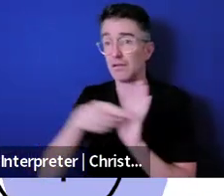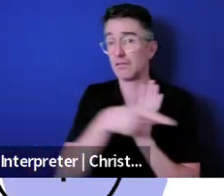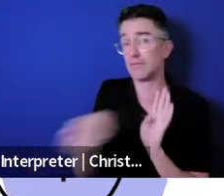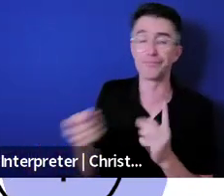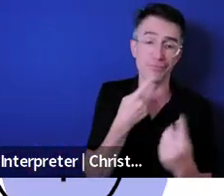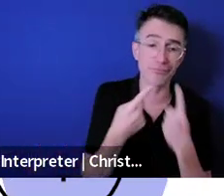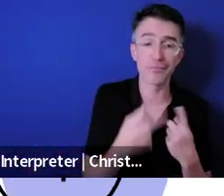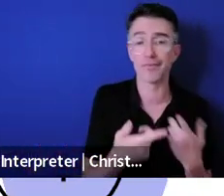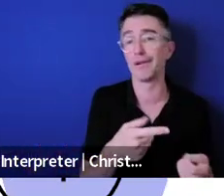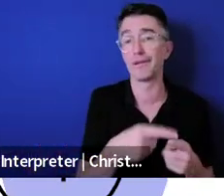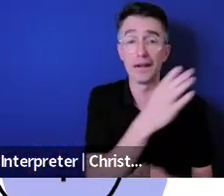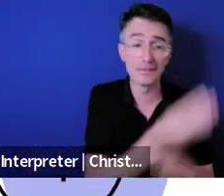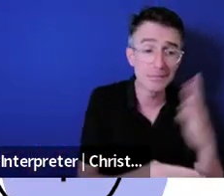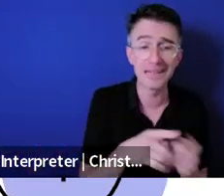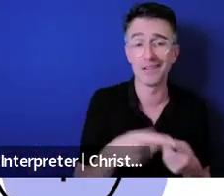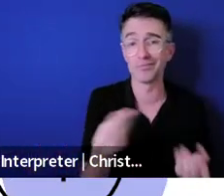also